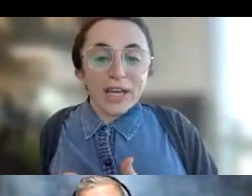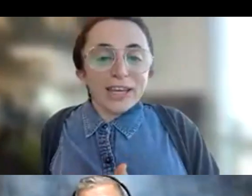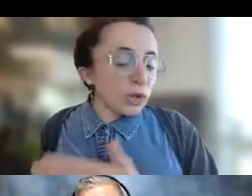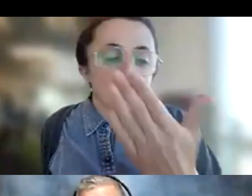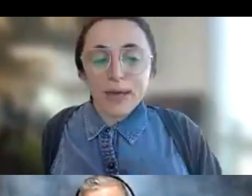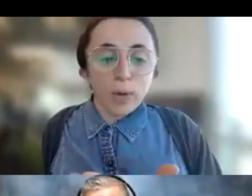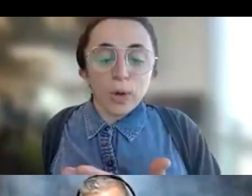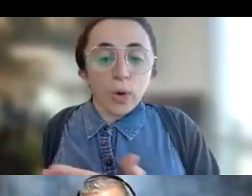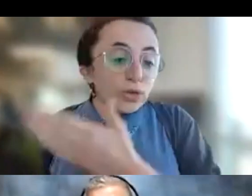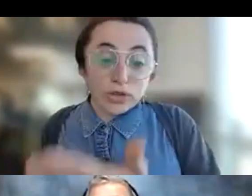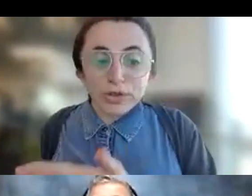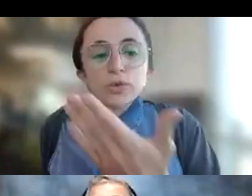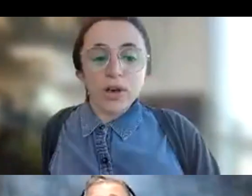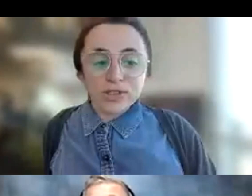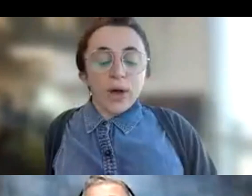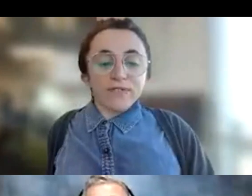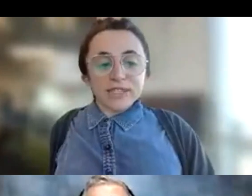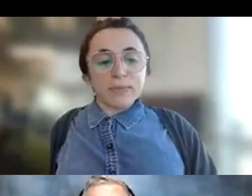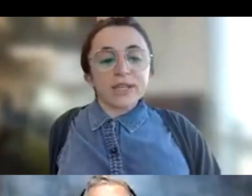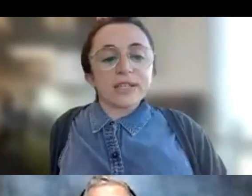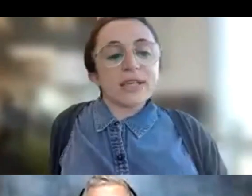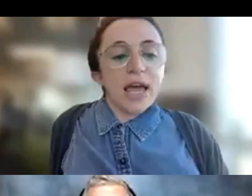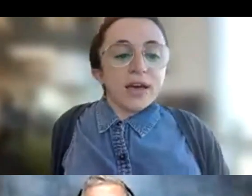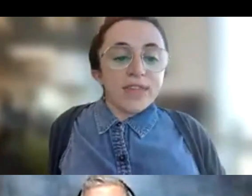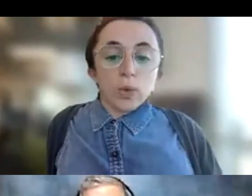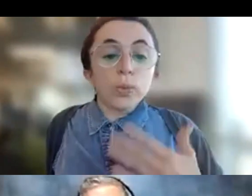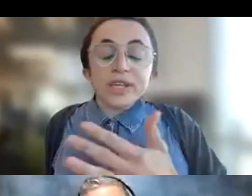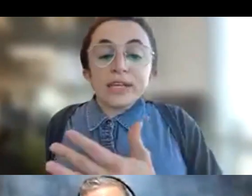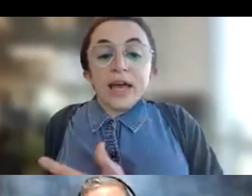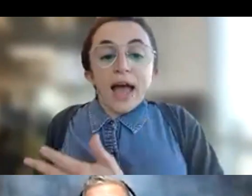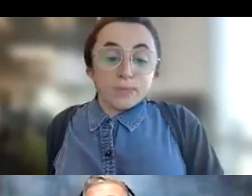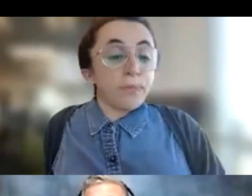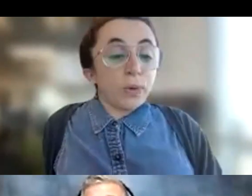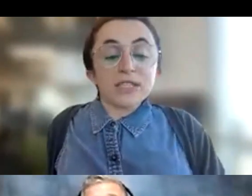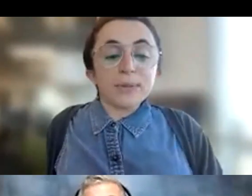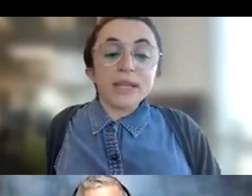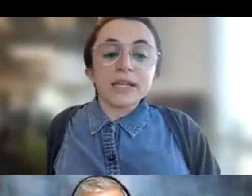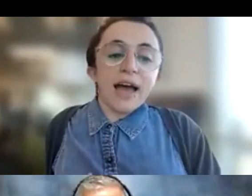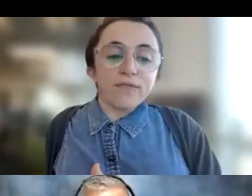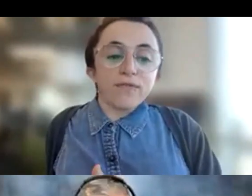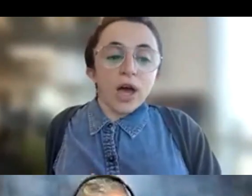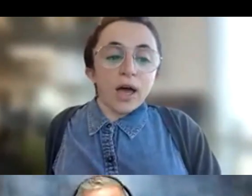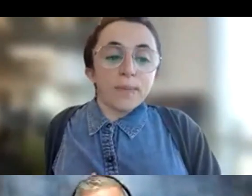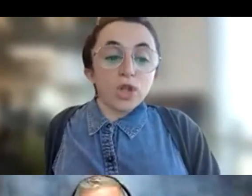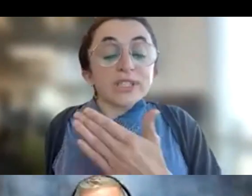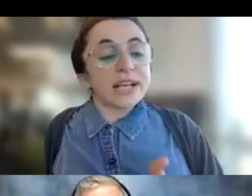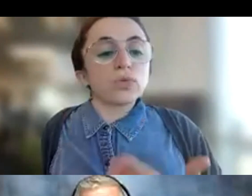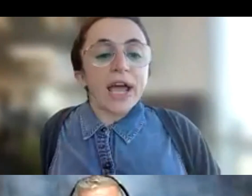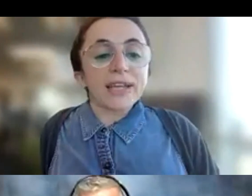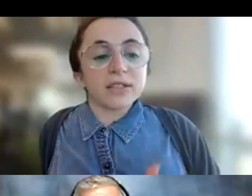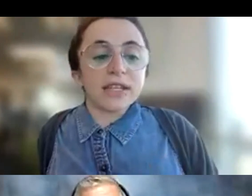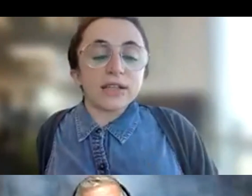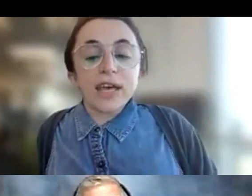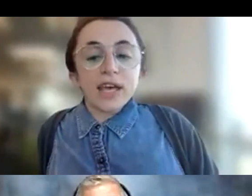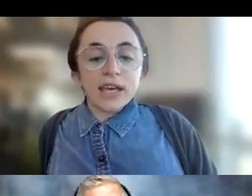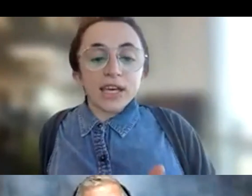also including people, older adults who also have disabilities, that we as people with disabilities have the protected right